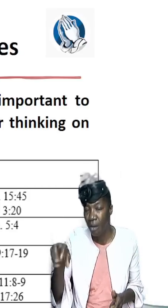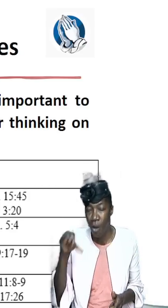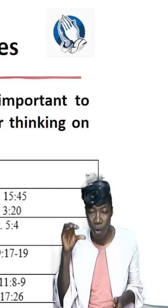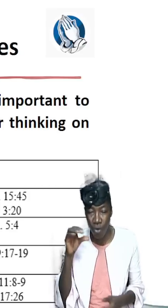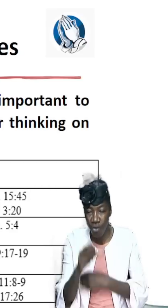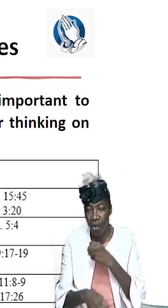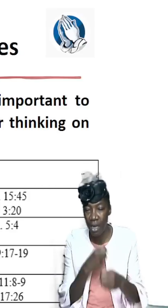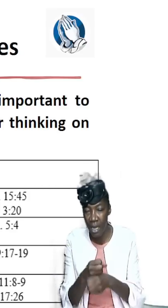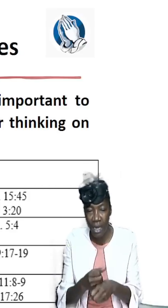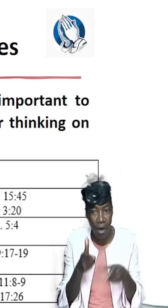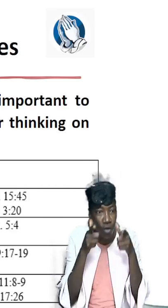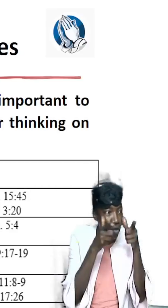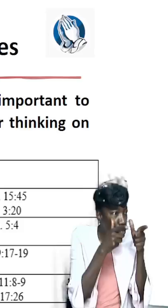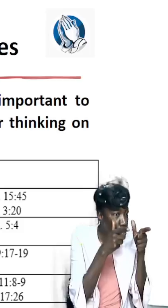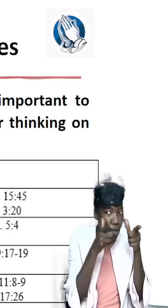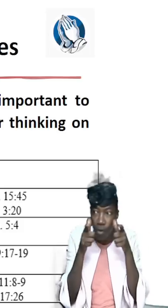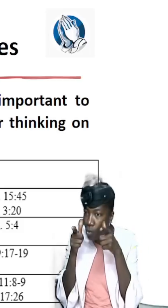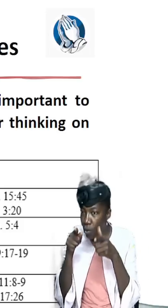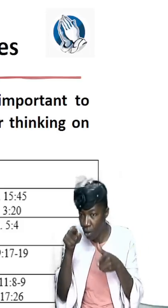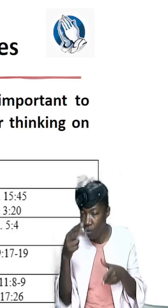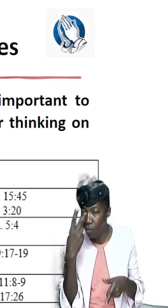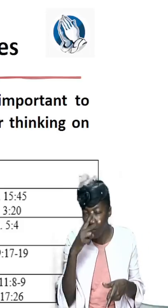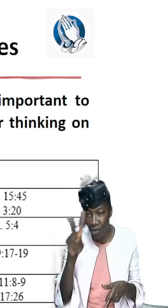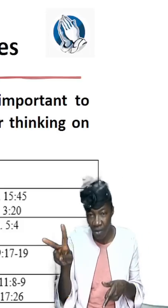you see the amount of